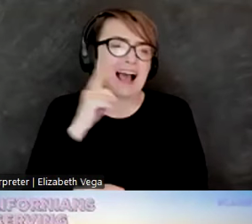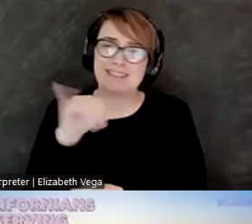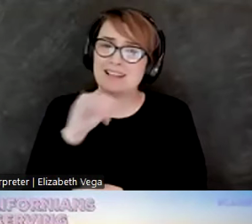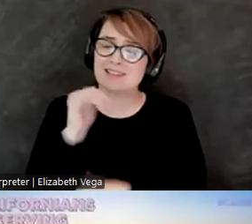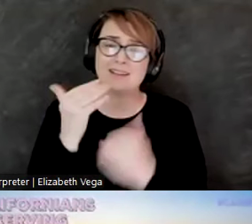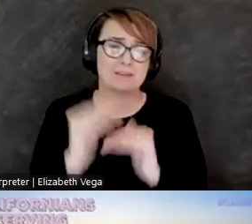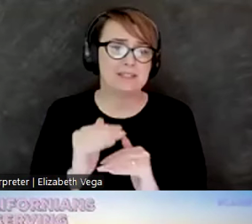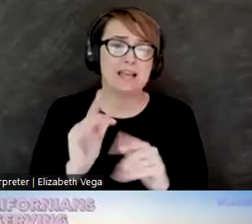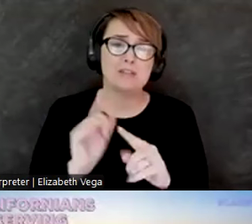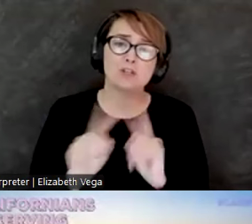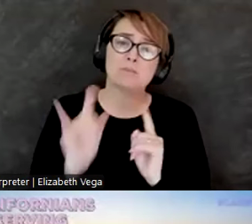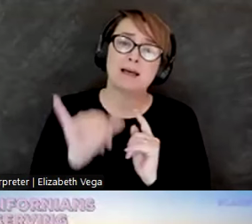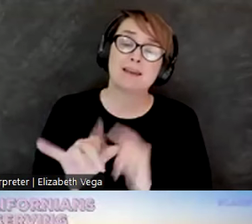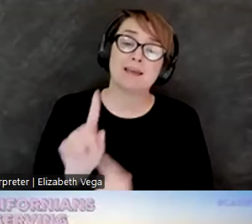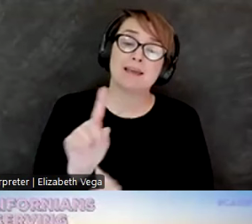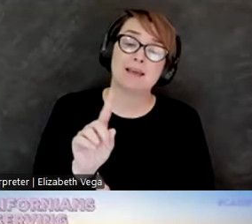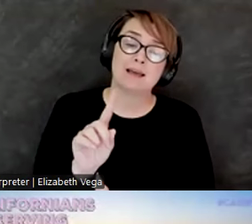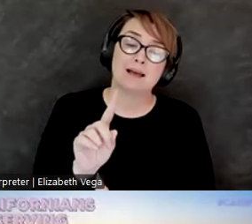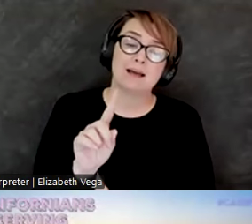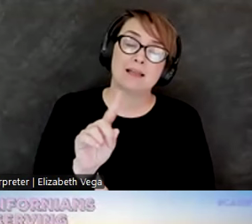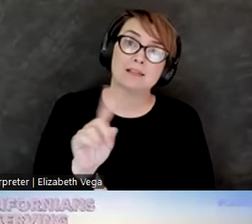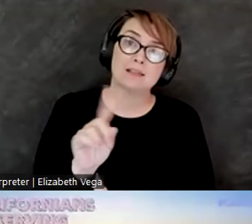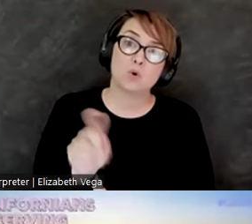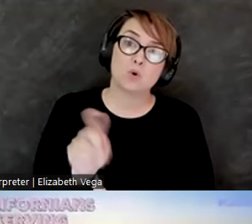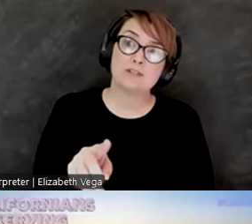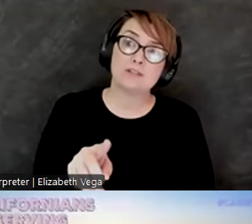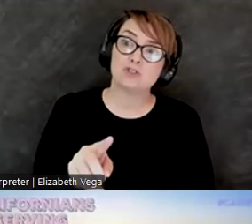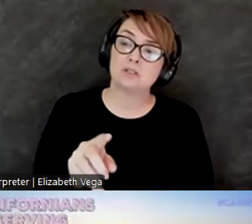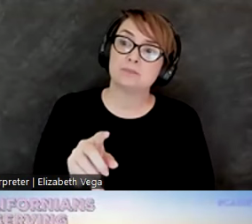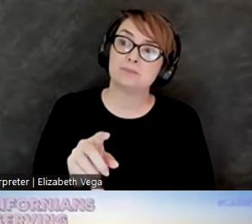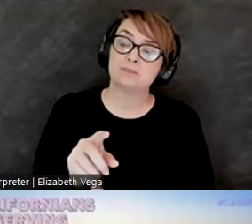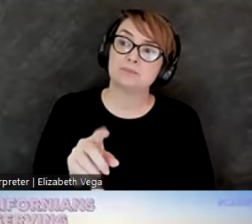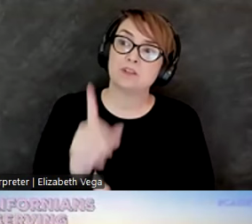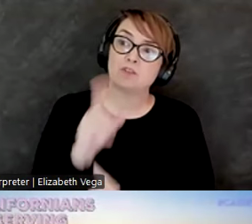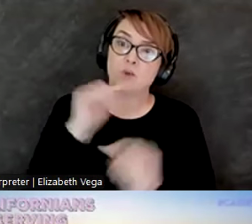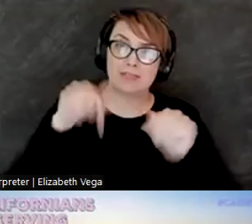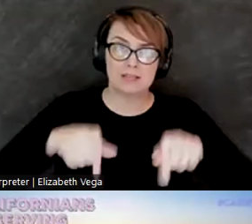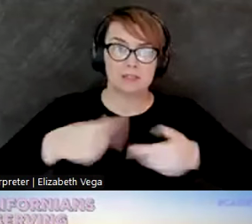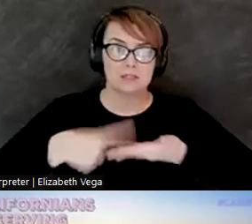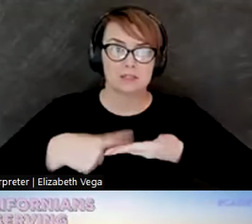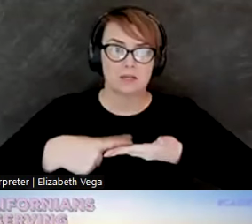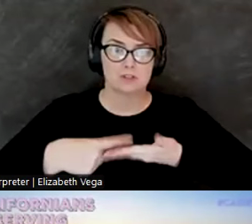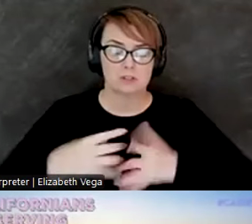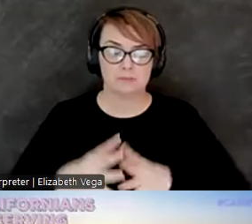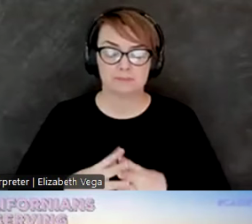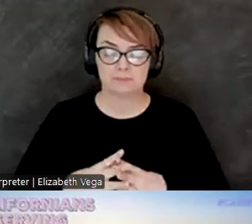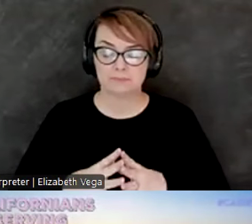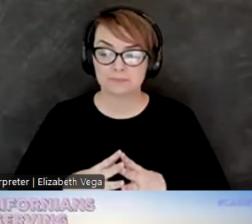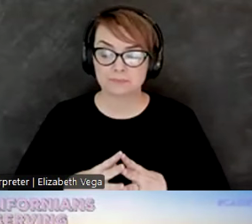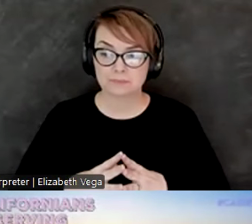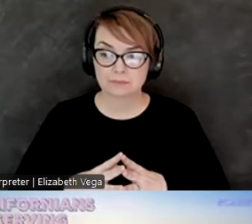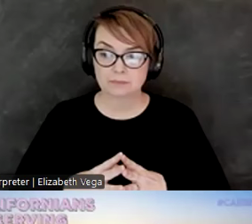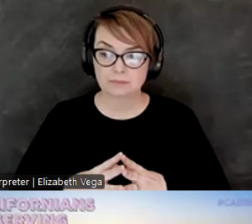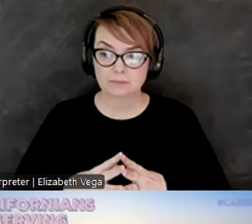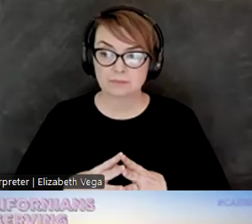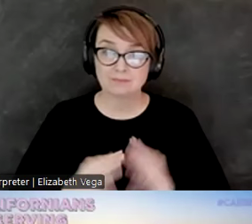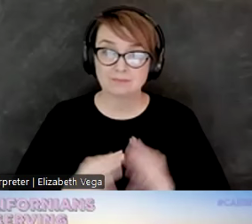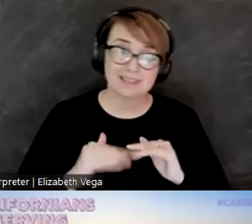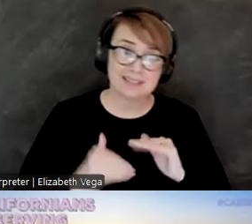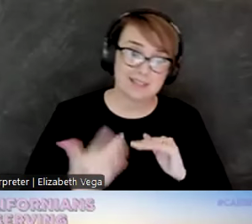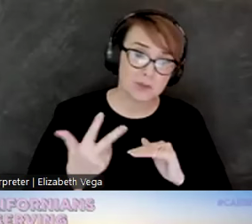question comes on the discussion right now, whether it's two or less than three or more than three